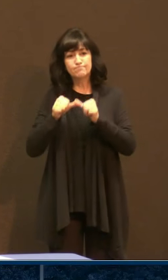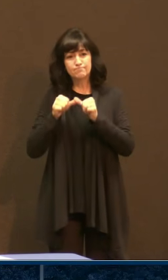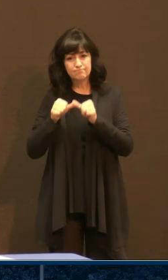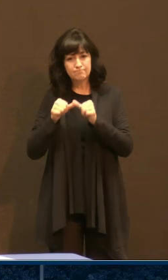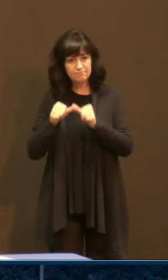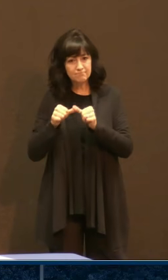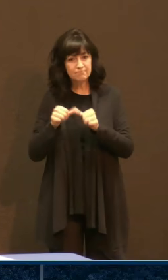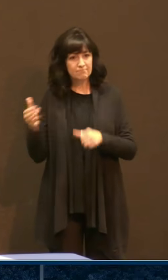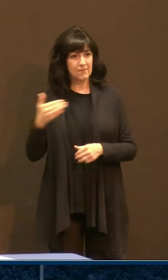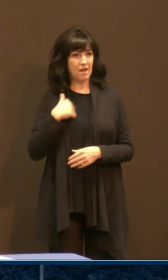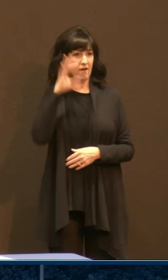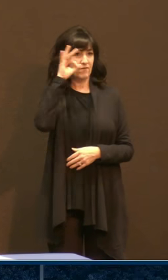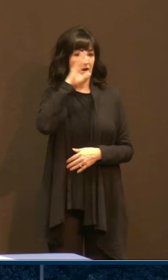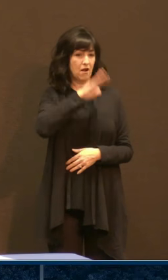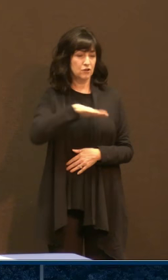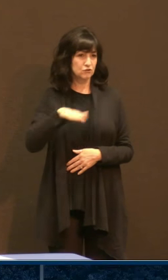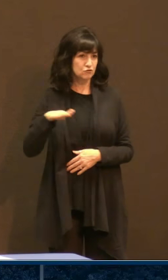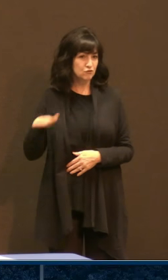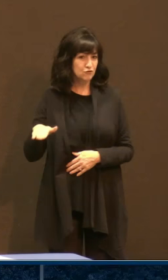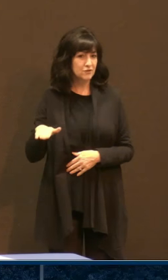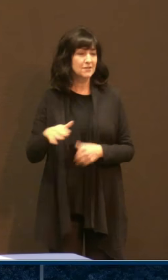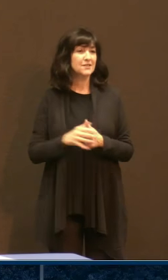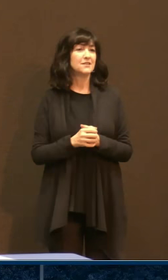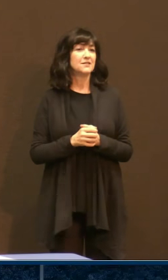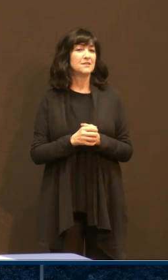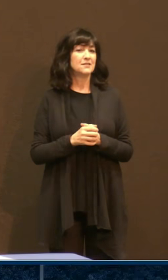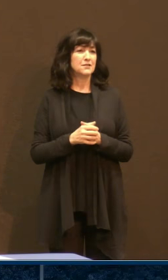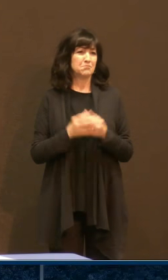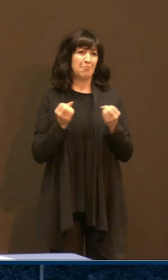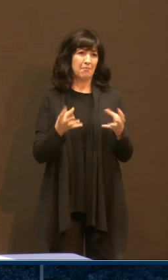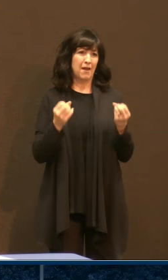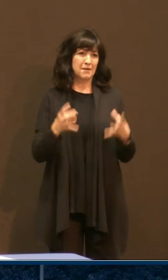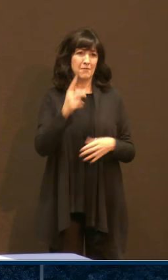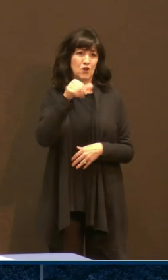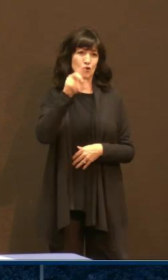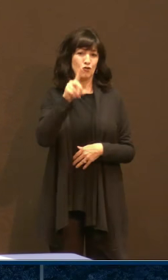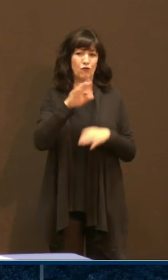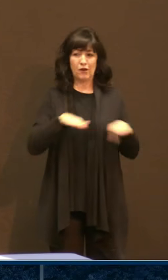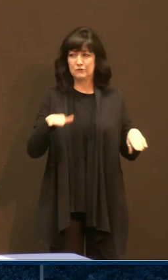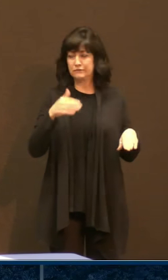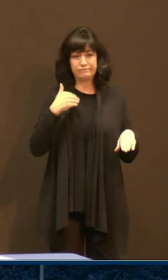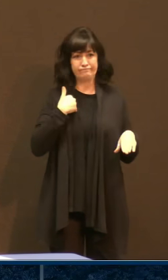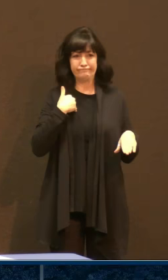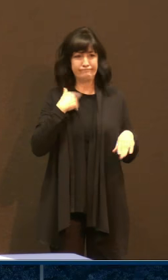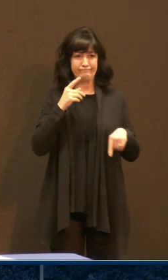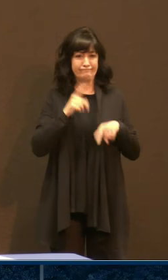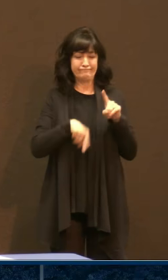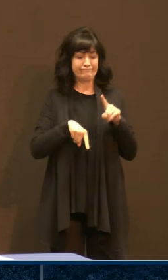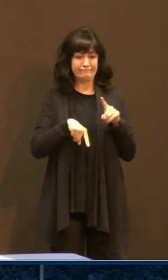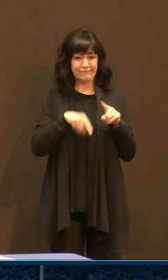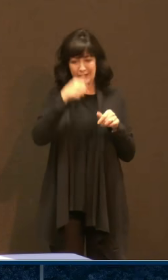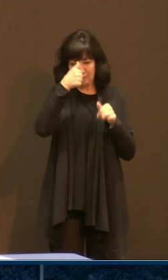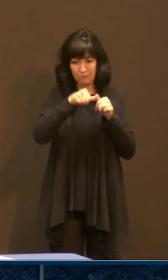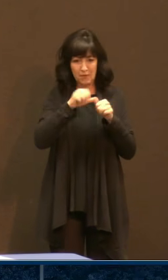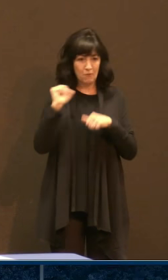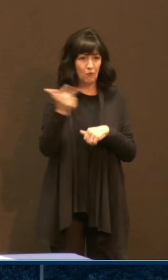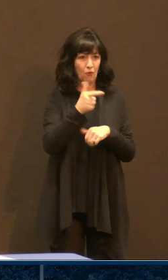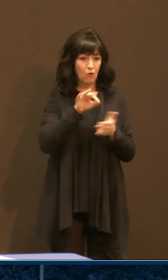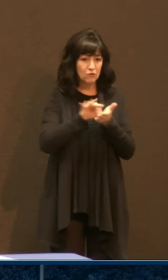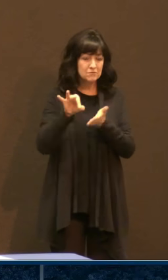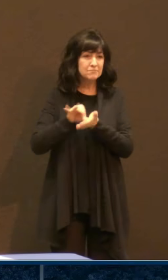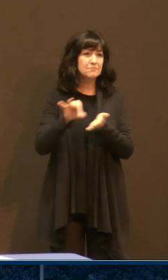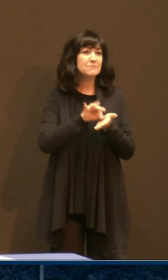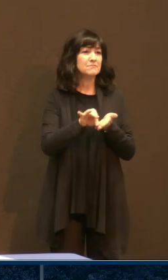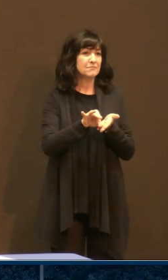9 children and scores of grandchildren. I can't even keep count. And my heart ached